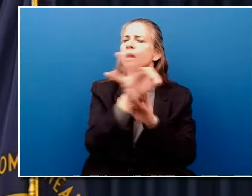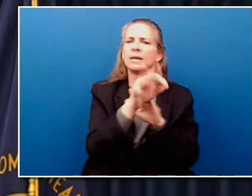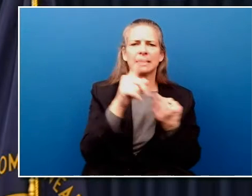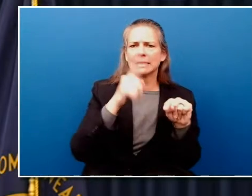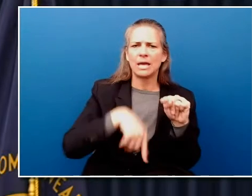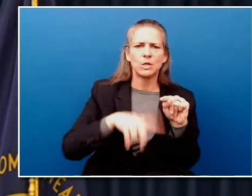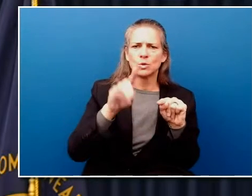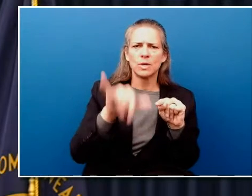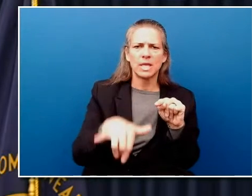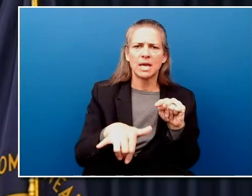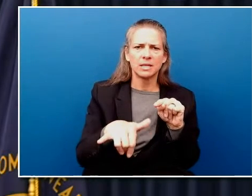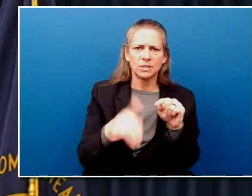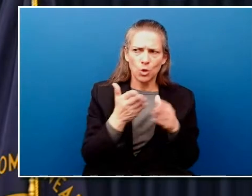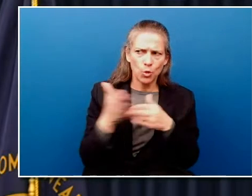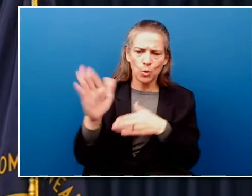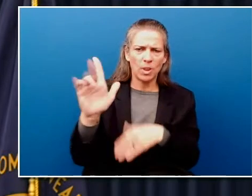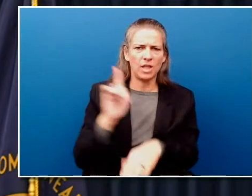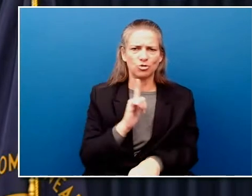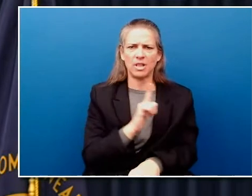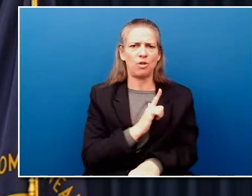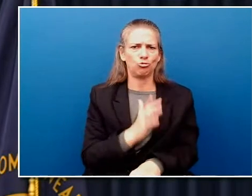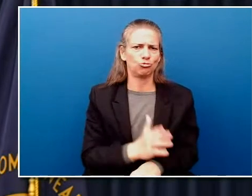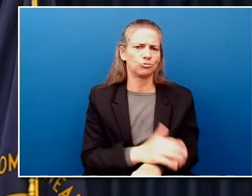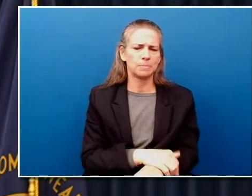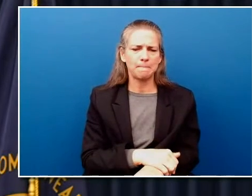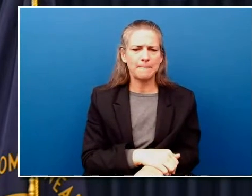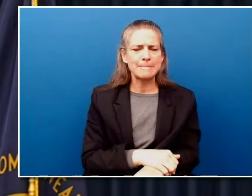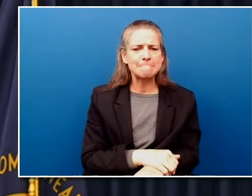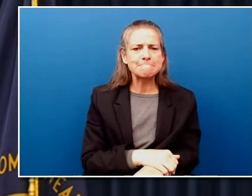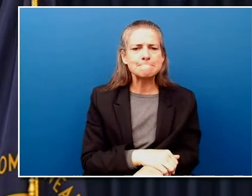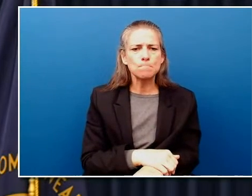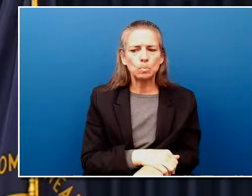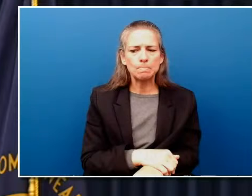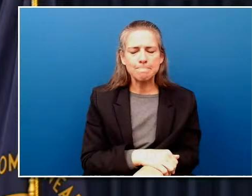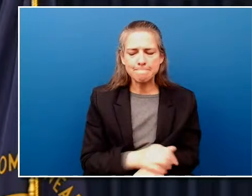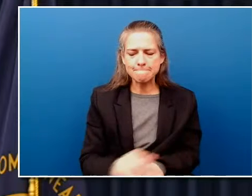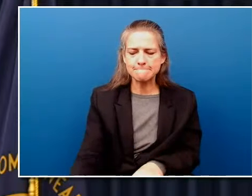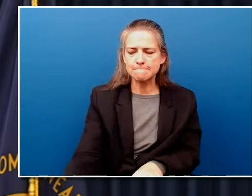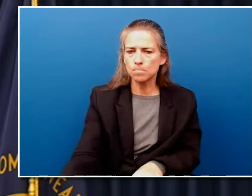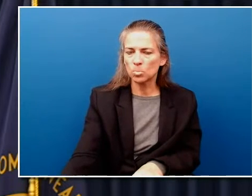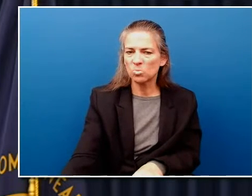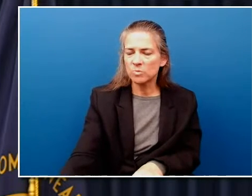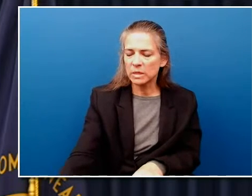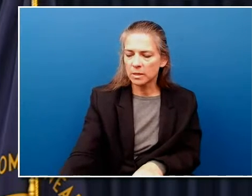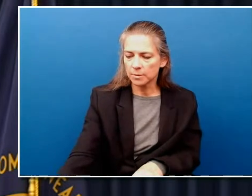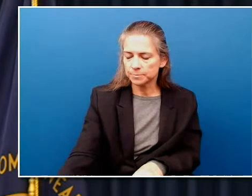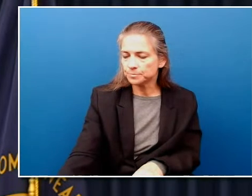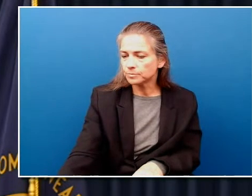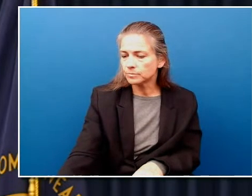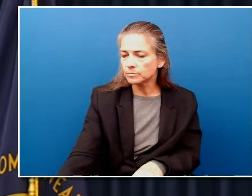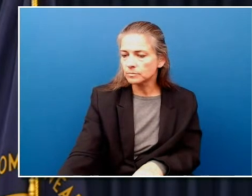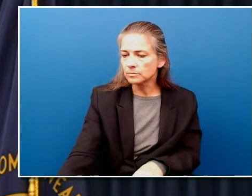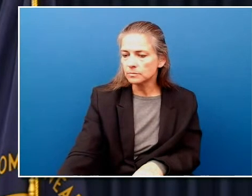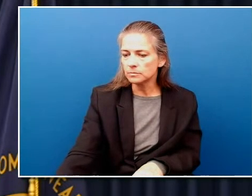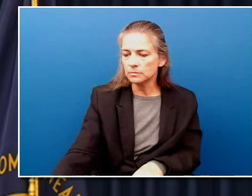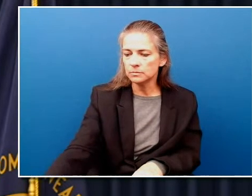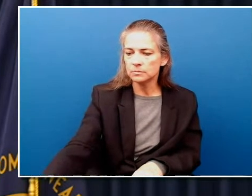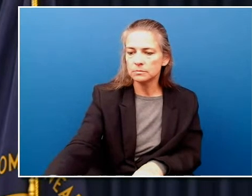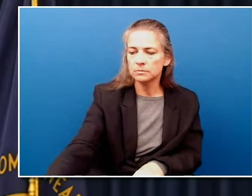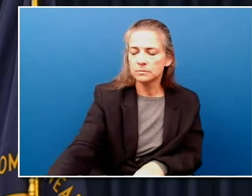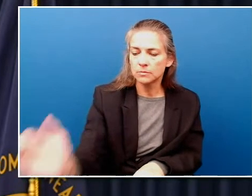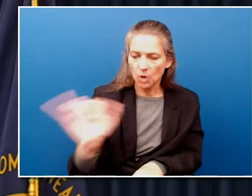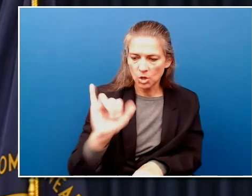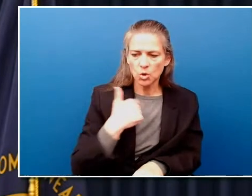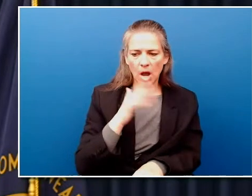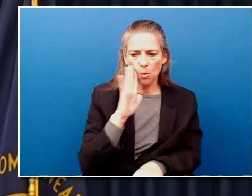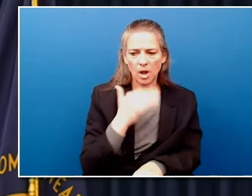through legislation. Also today, I will be issuing a veto on